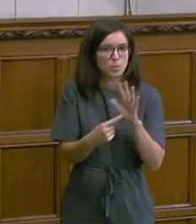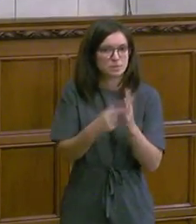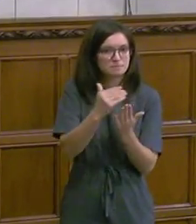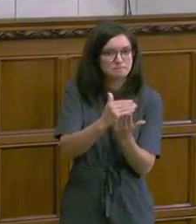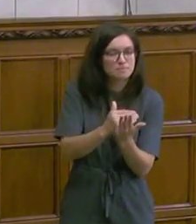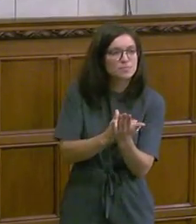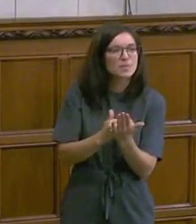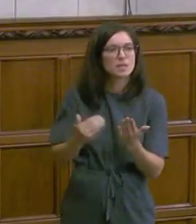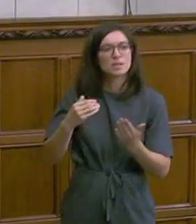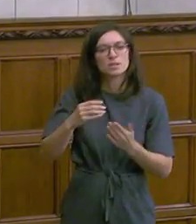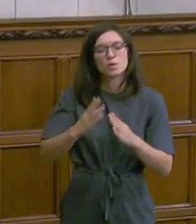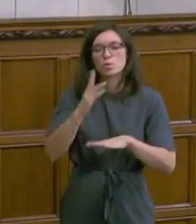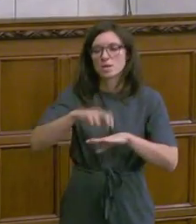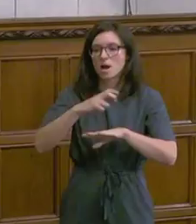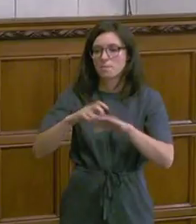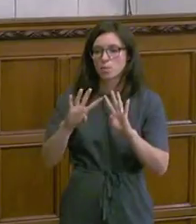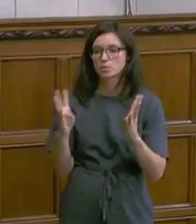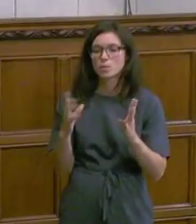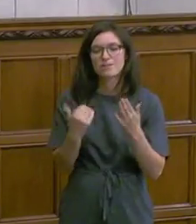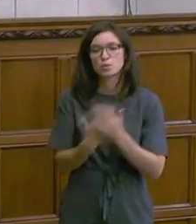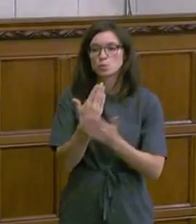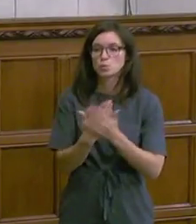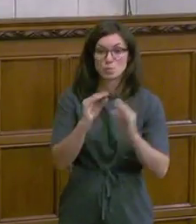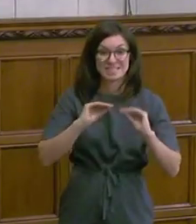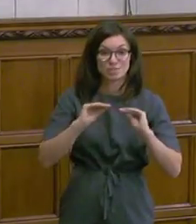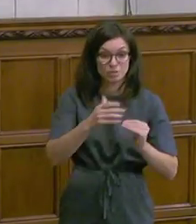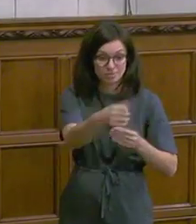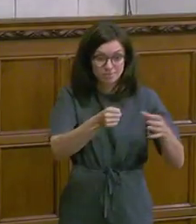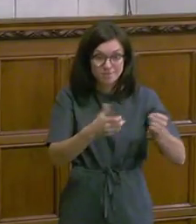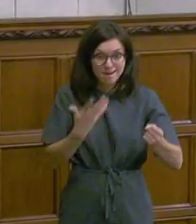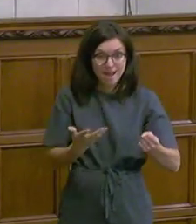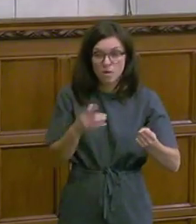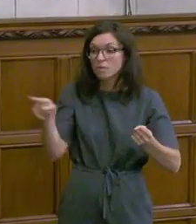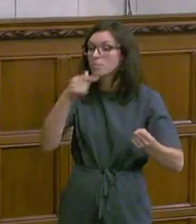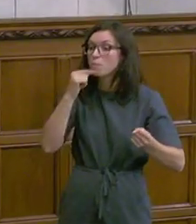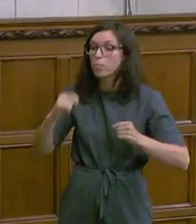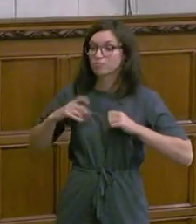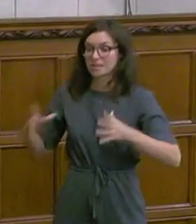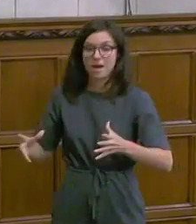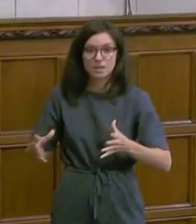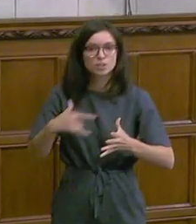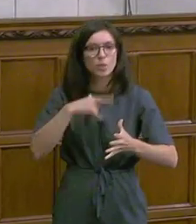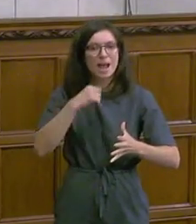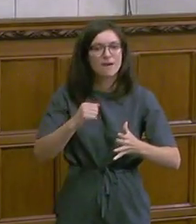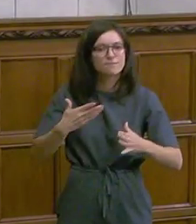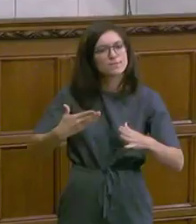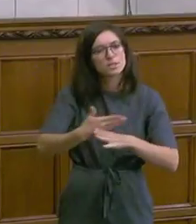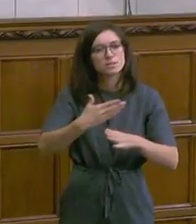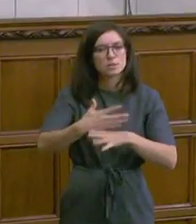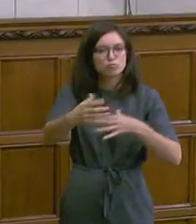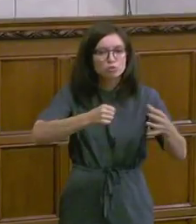new teachers of the deaf, so we have new teachers coming through to replace those who retire in the near future. And we'd like a recruitment drive, a very important recruitment